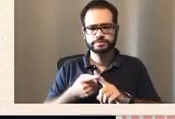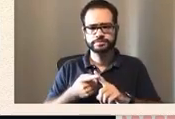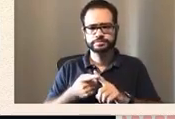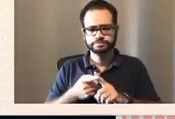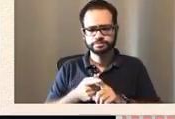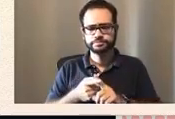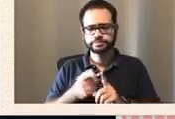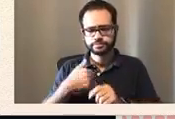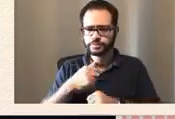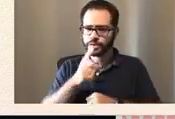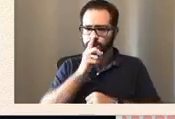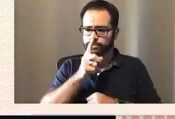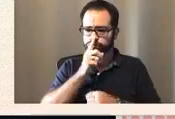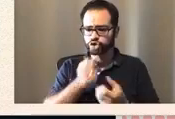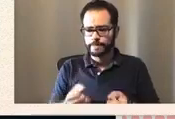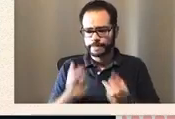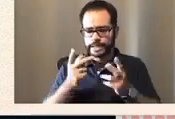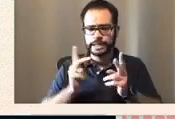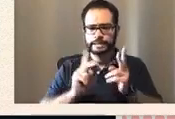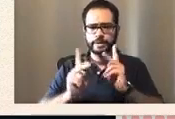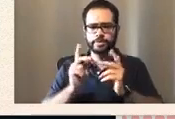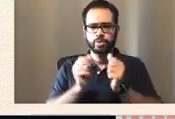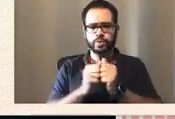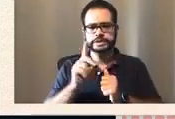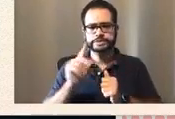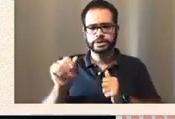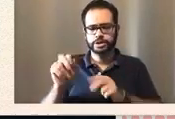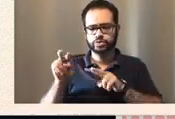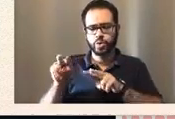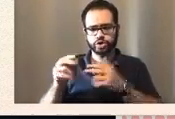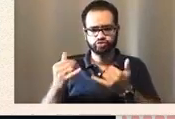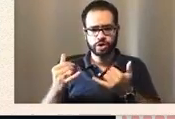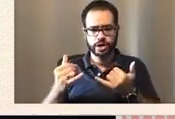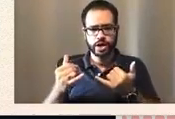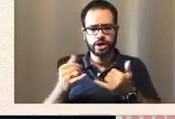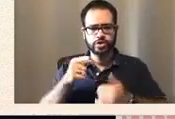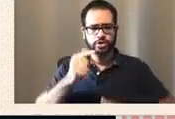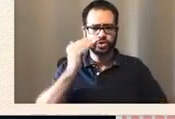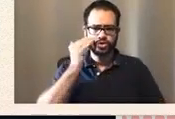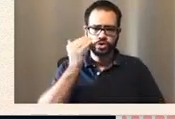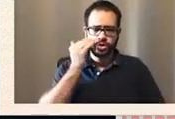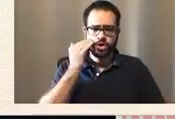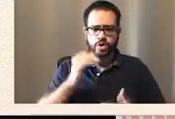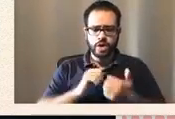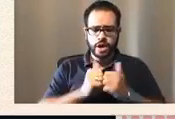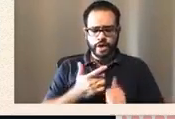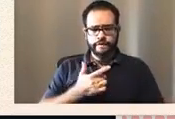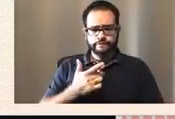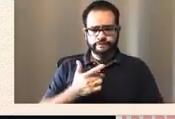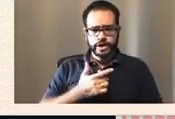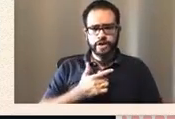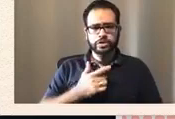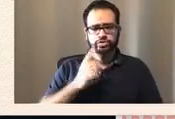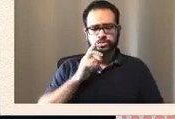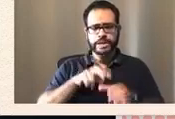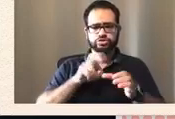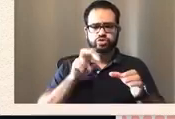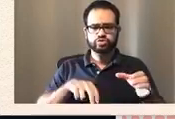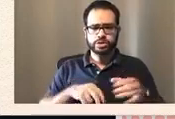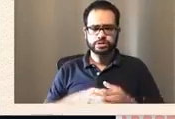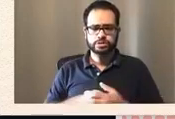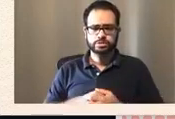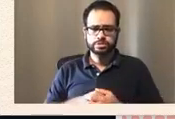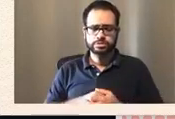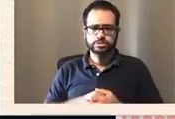people with disabilities who are watching this right now, you know what it's like to be excluded from